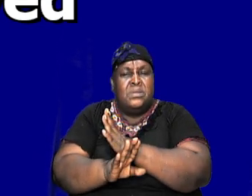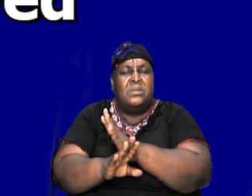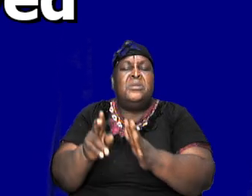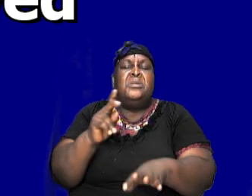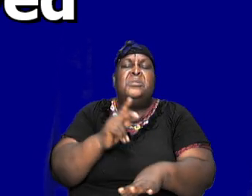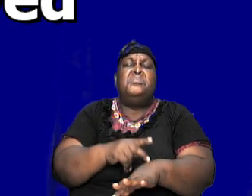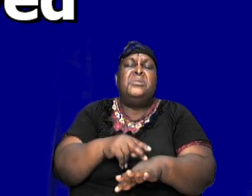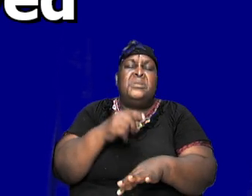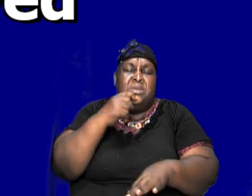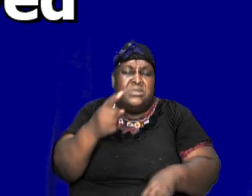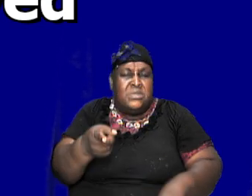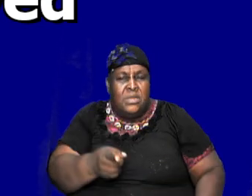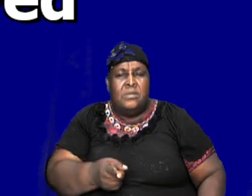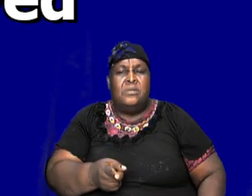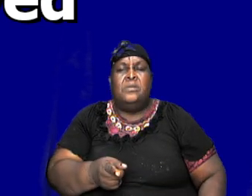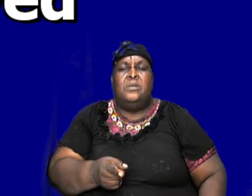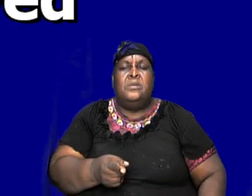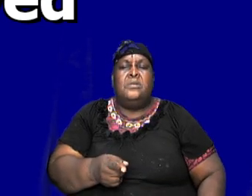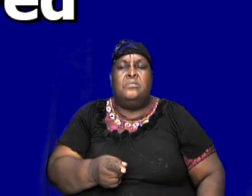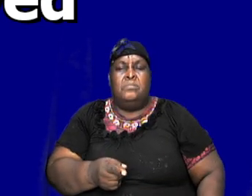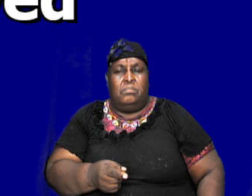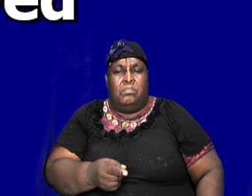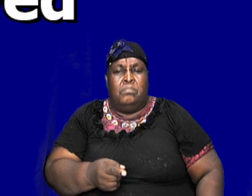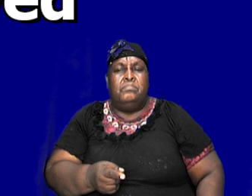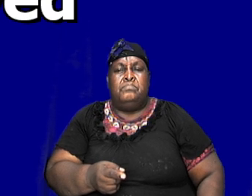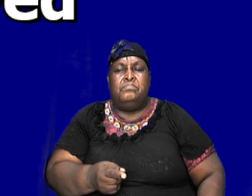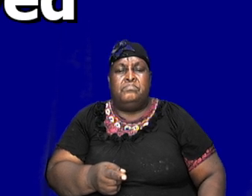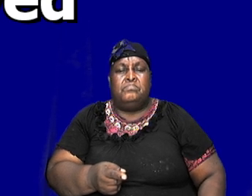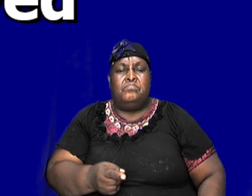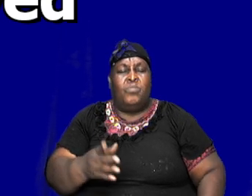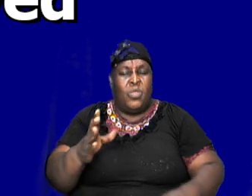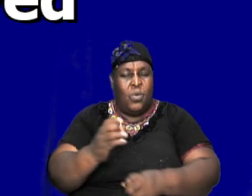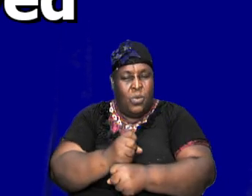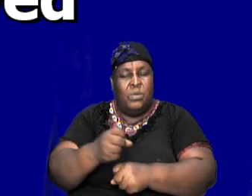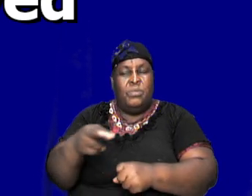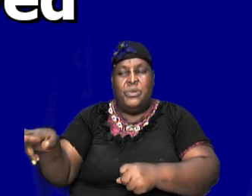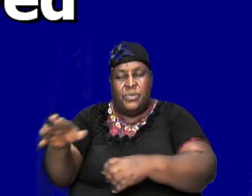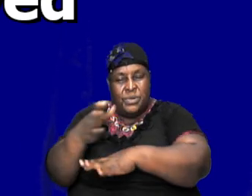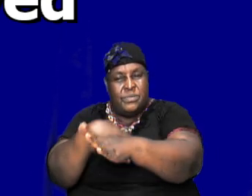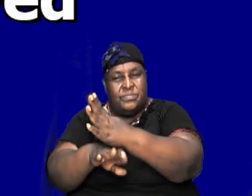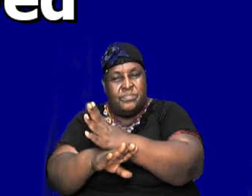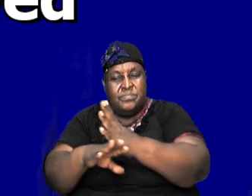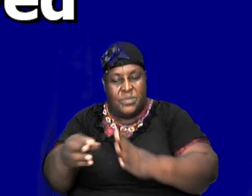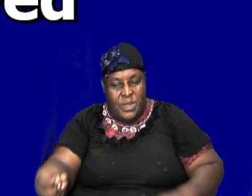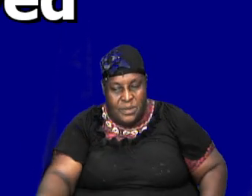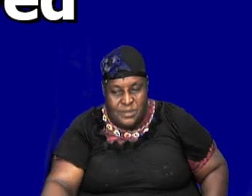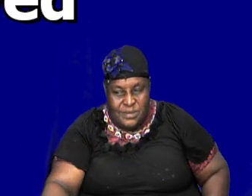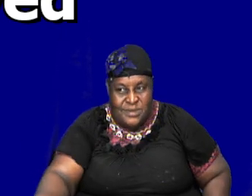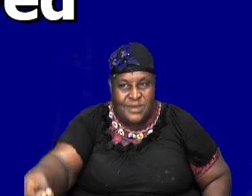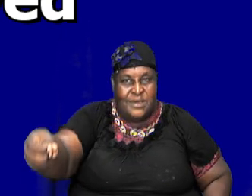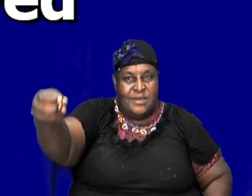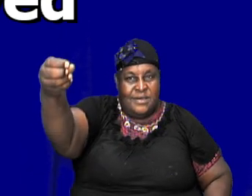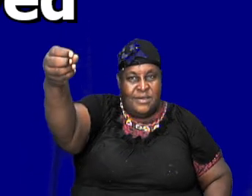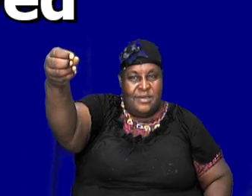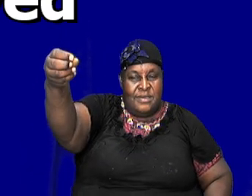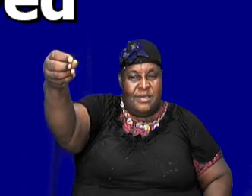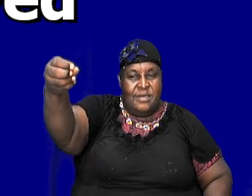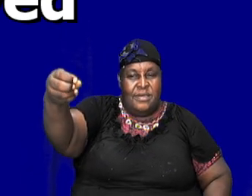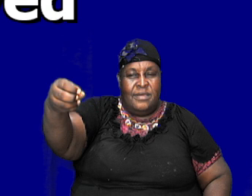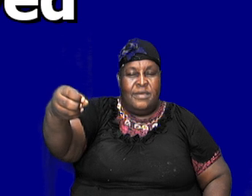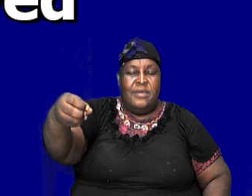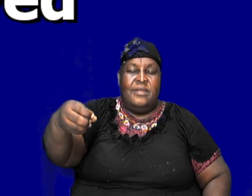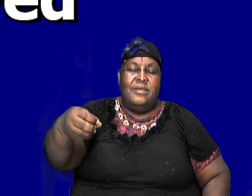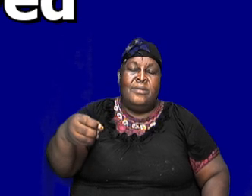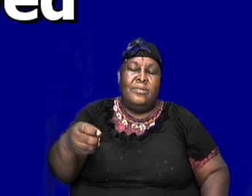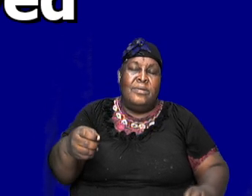here, you know, hold him by the right hand and lift him up." And immediately his feet